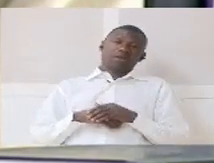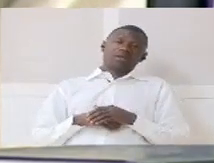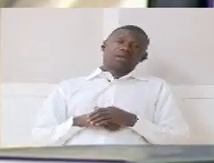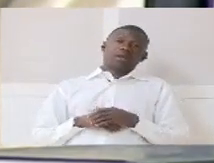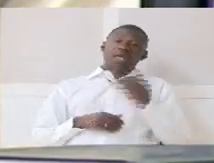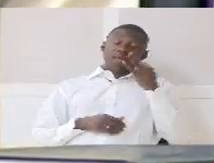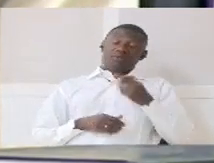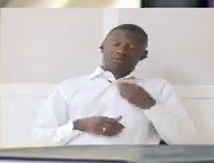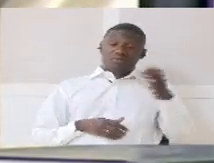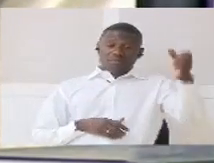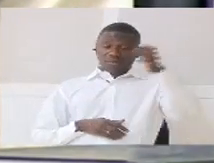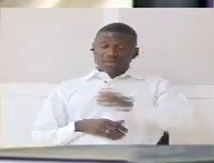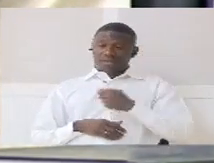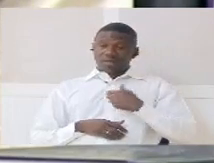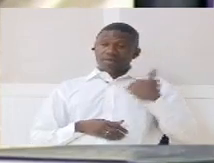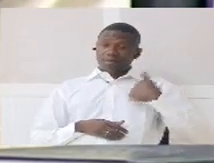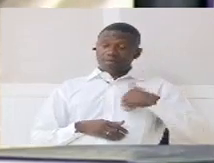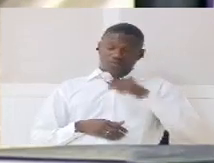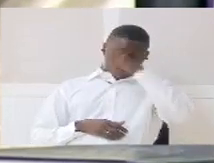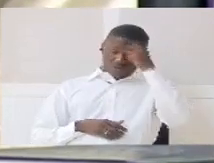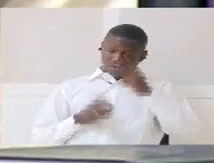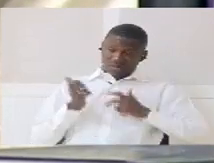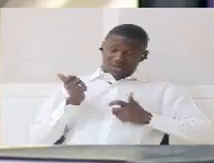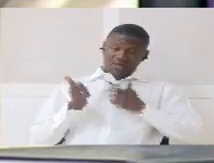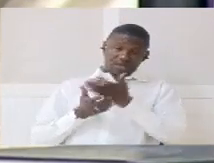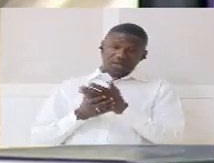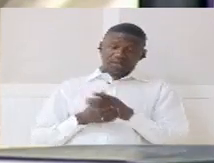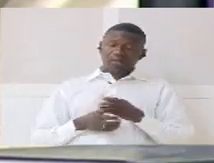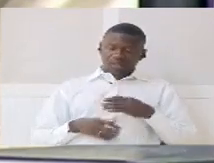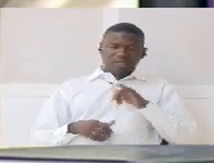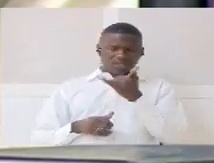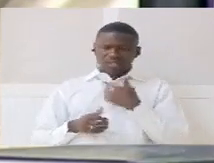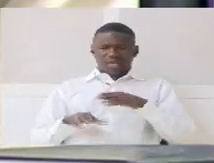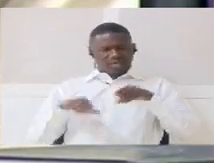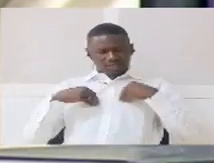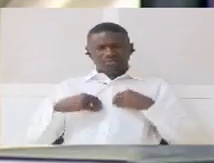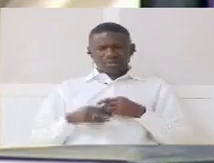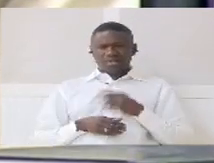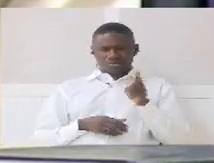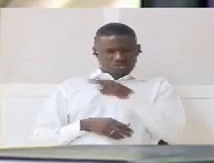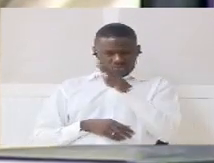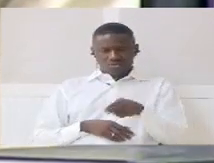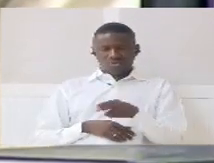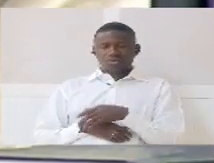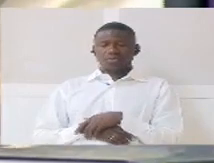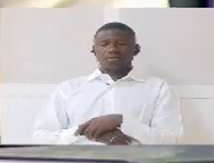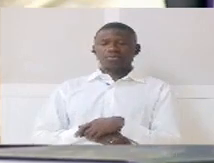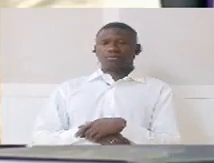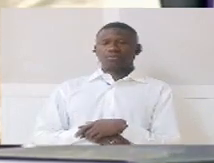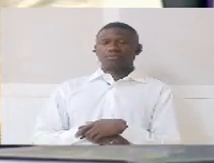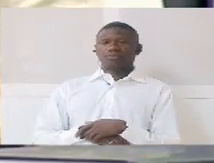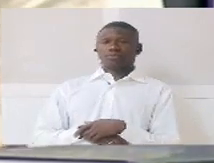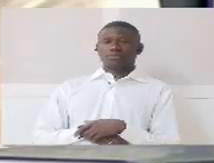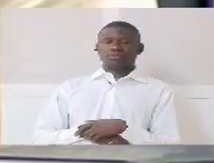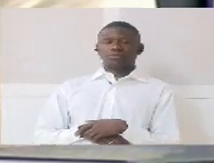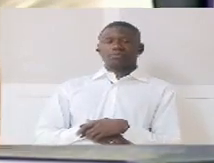So if you bring these type of officers, you find them guilty because some koi told leake. You accept that they did those things and plead